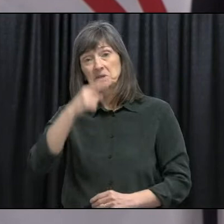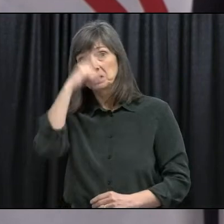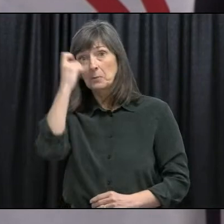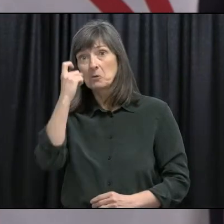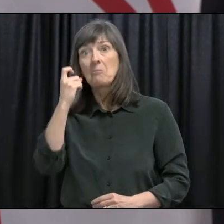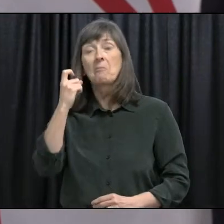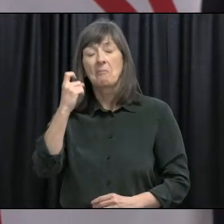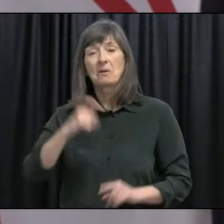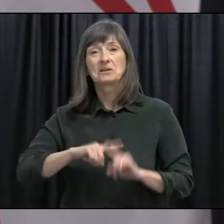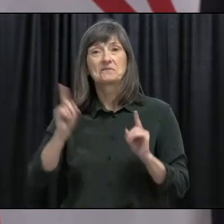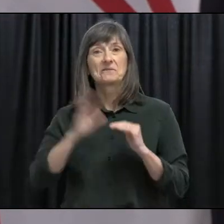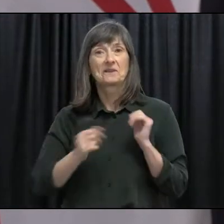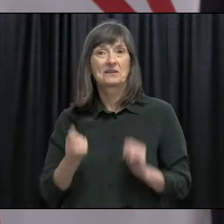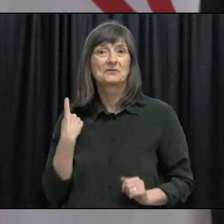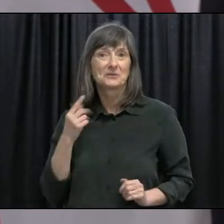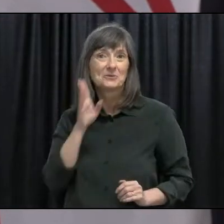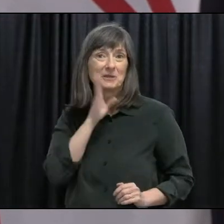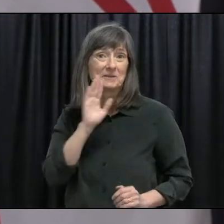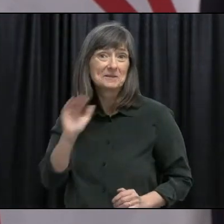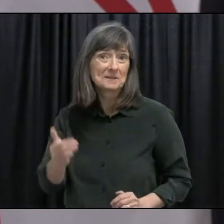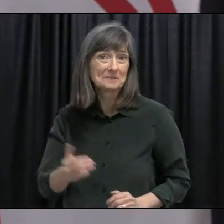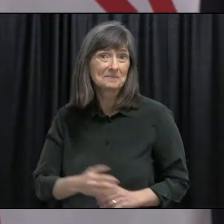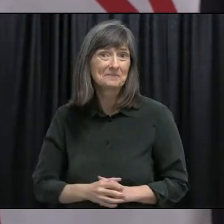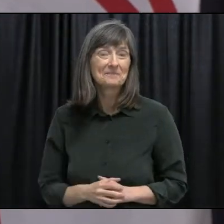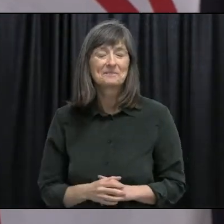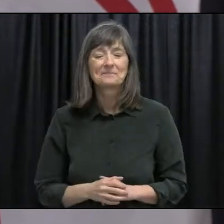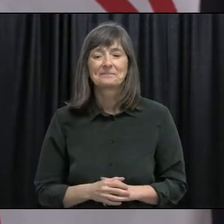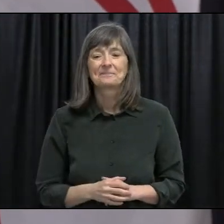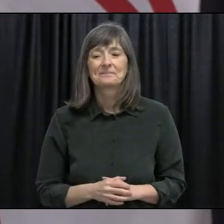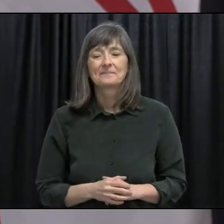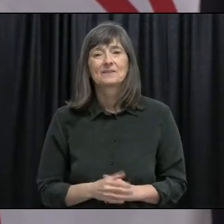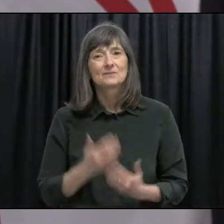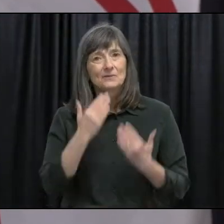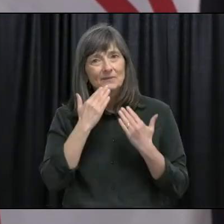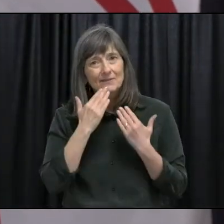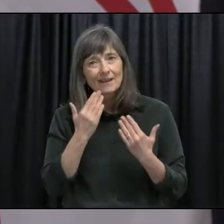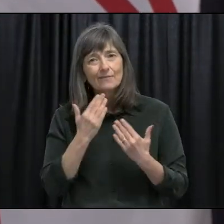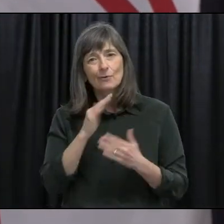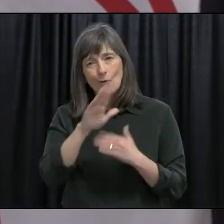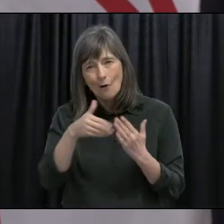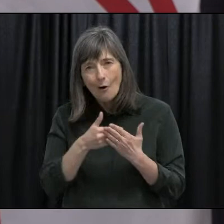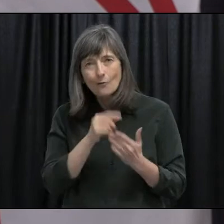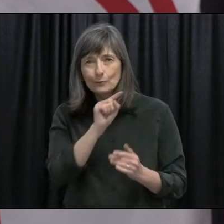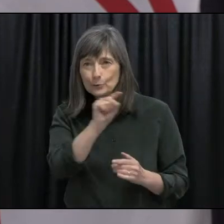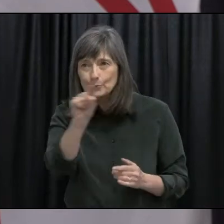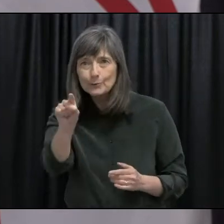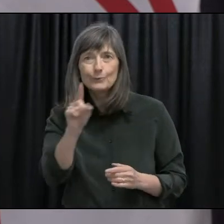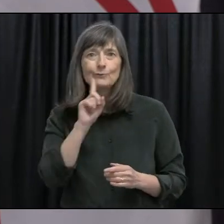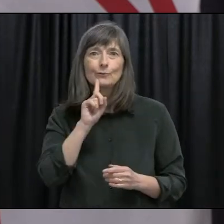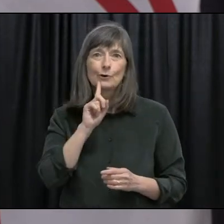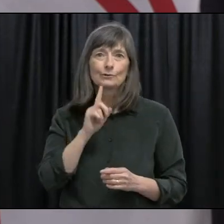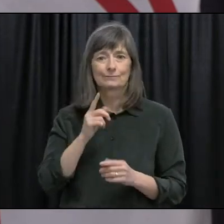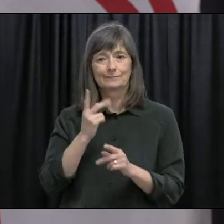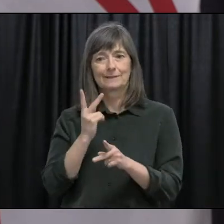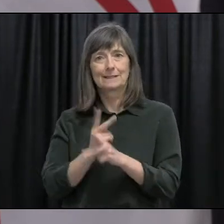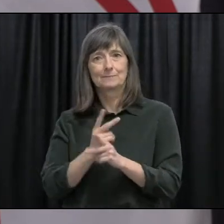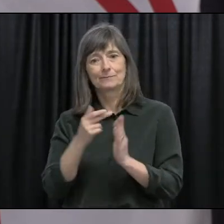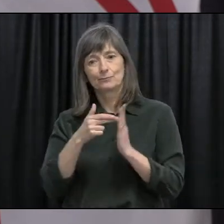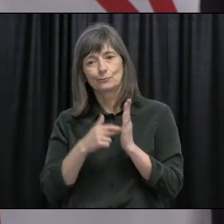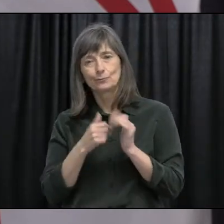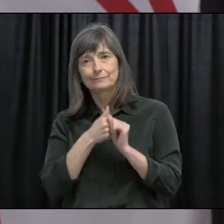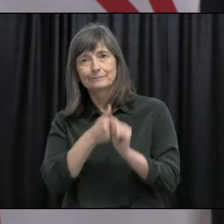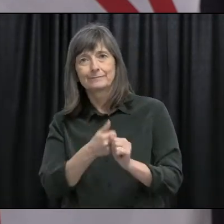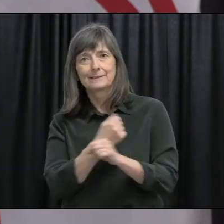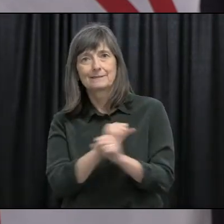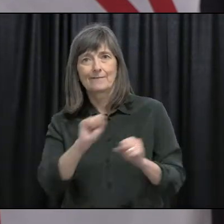different from last summer. Just a final note to say thank you to each and every one of you for doing your part to keep us all collectively